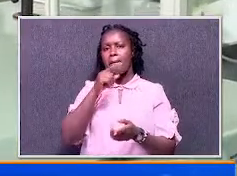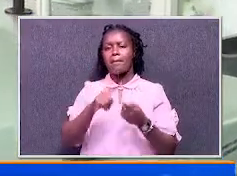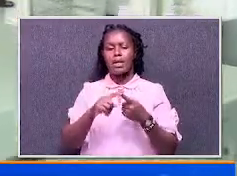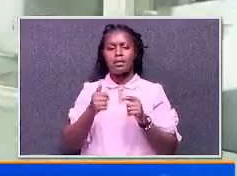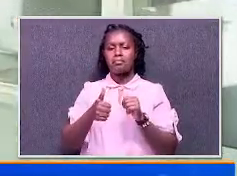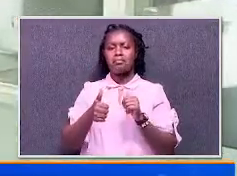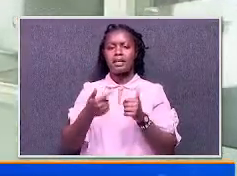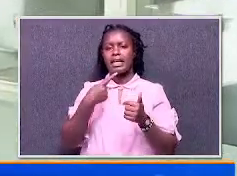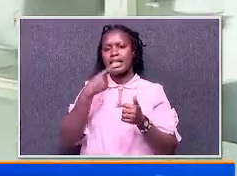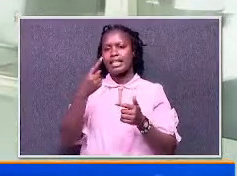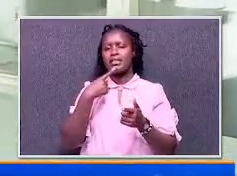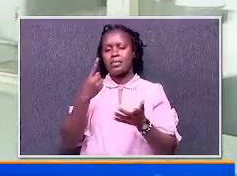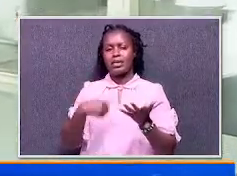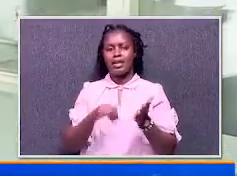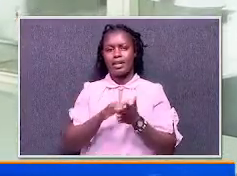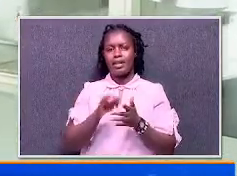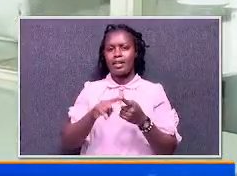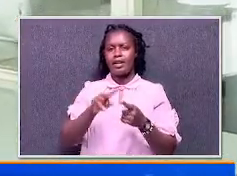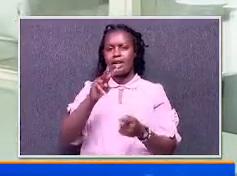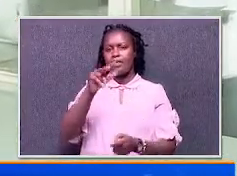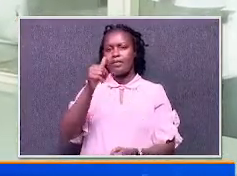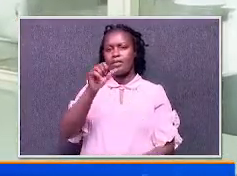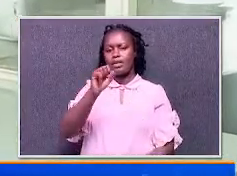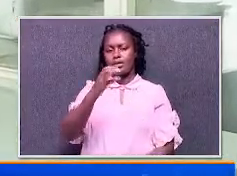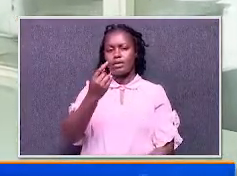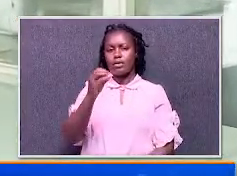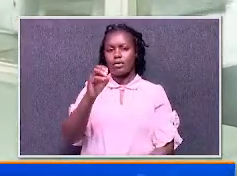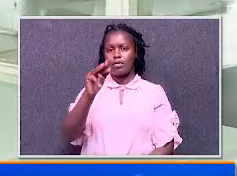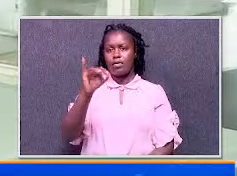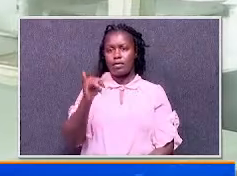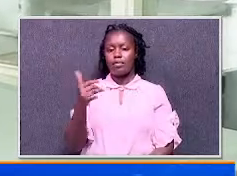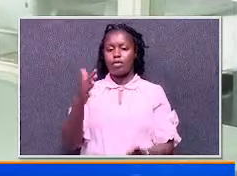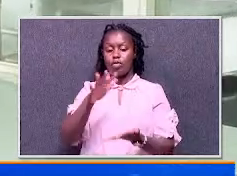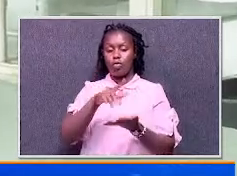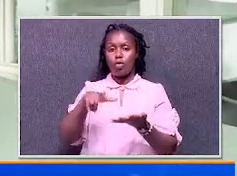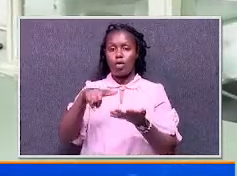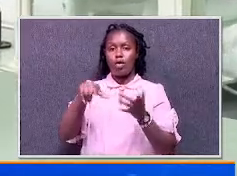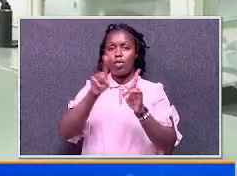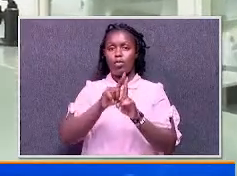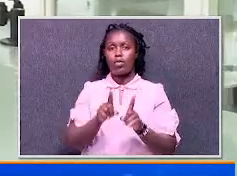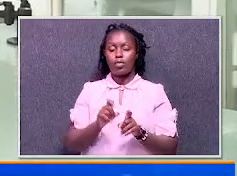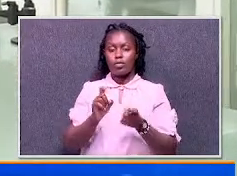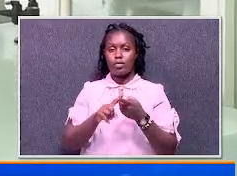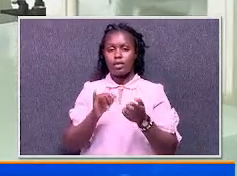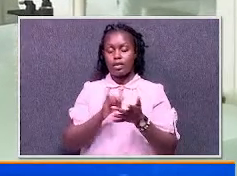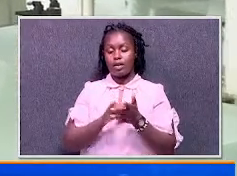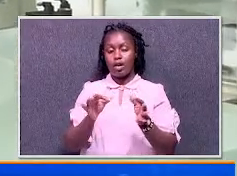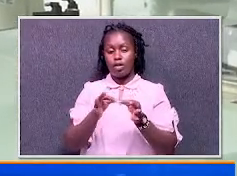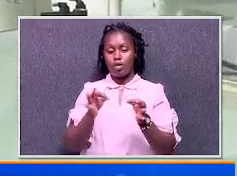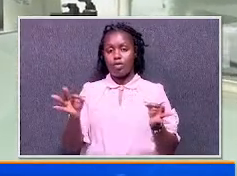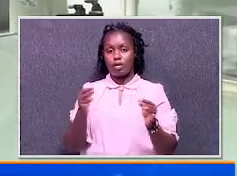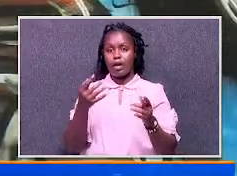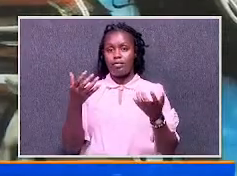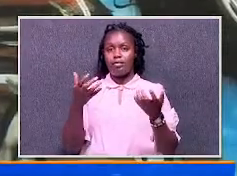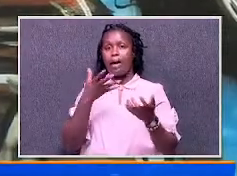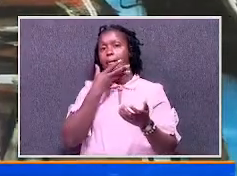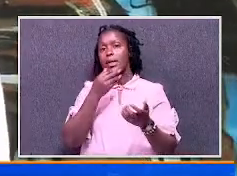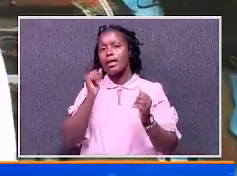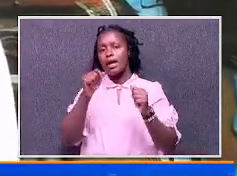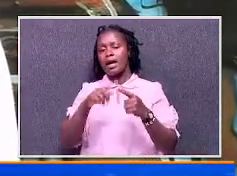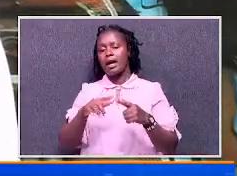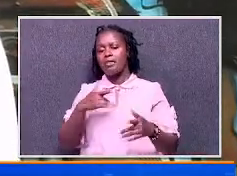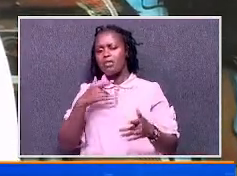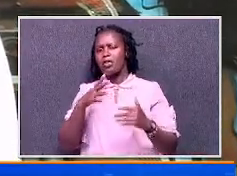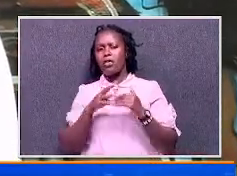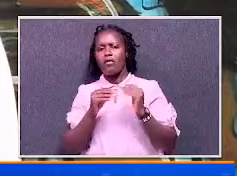disadvantages, adding that vasectomy is done under local anesthesia and is painless, and the longest a man can feel discomfort after